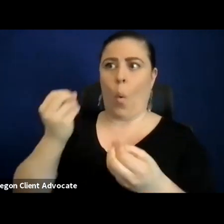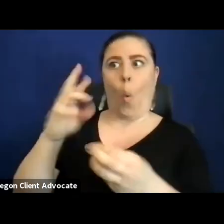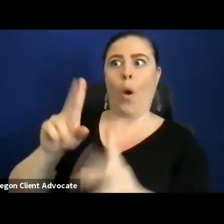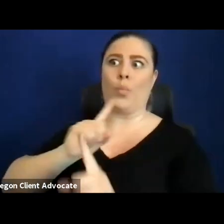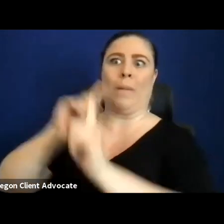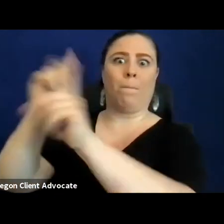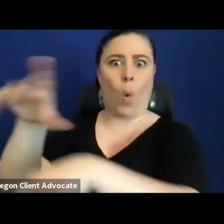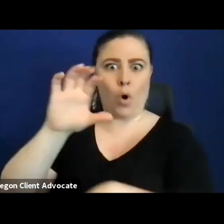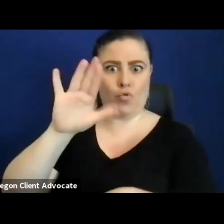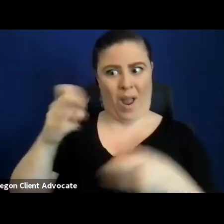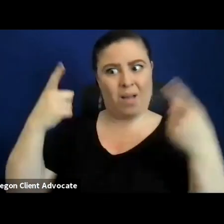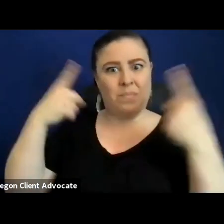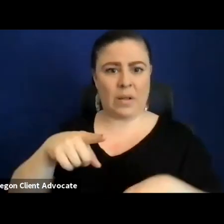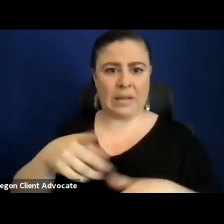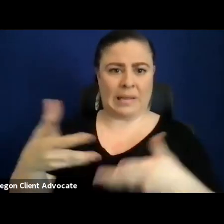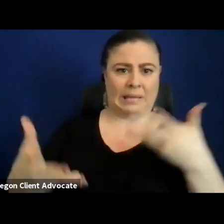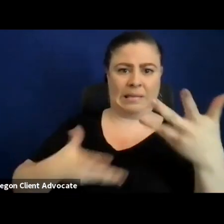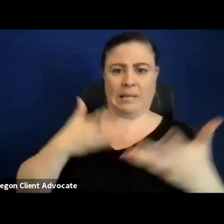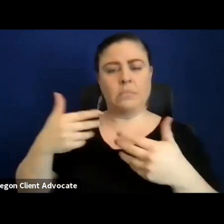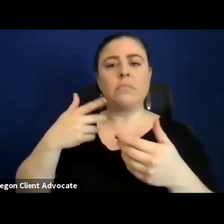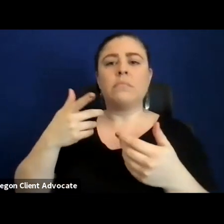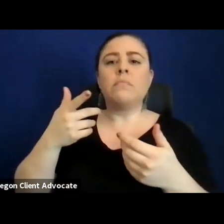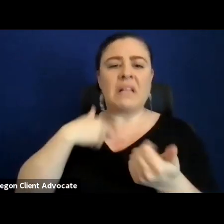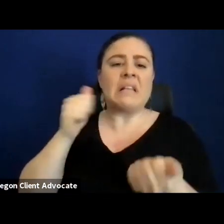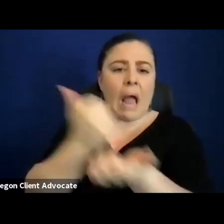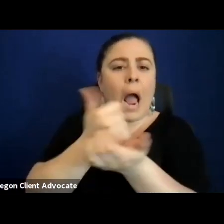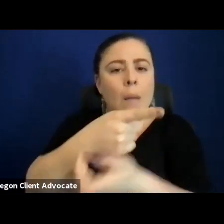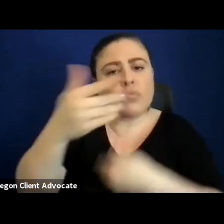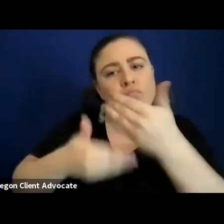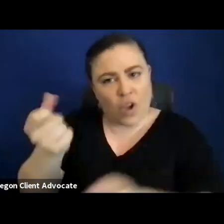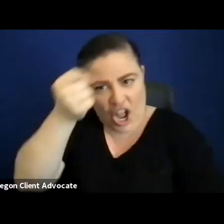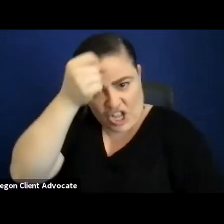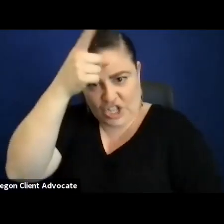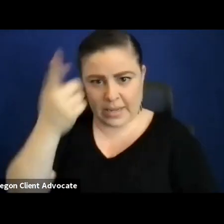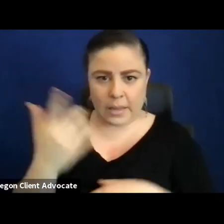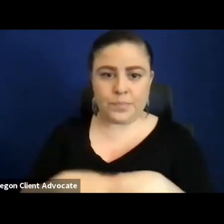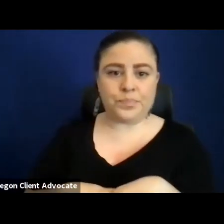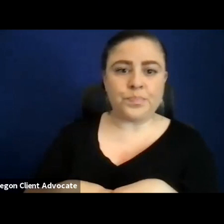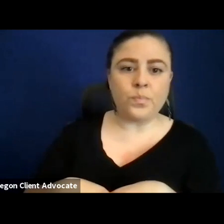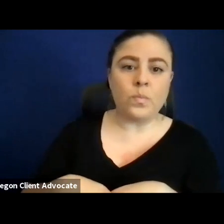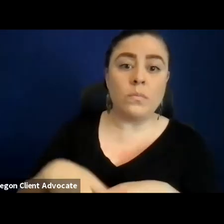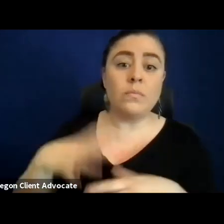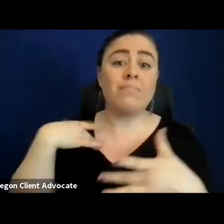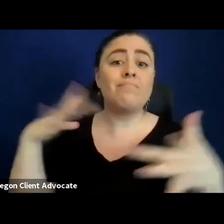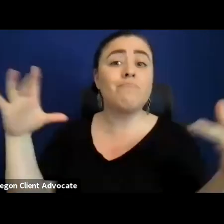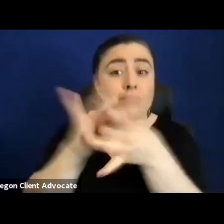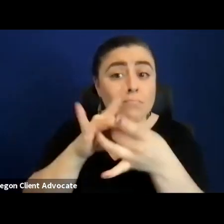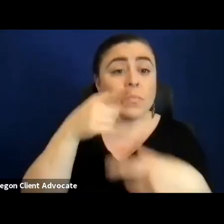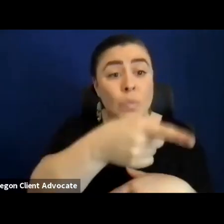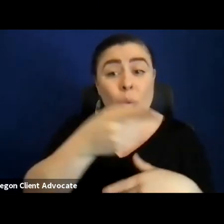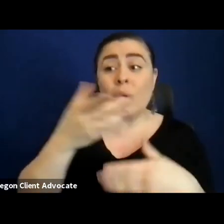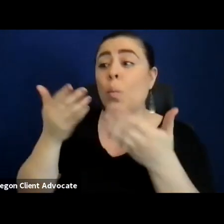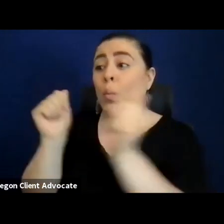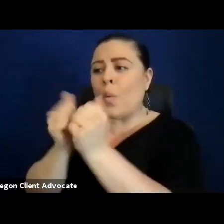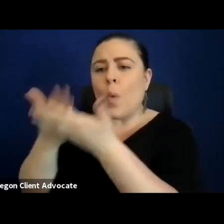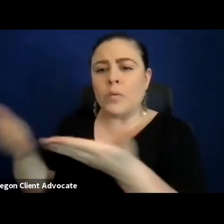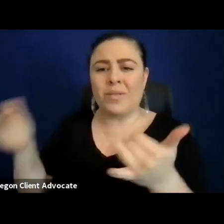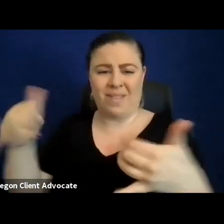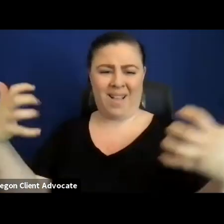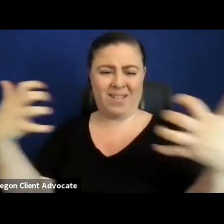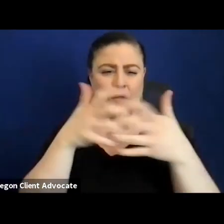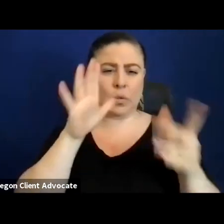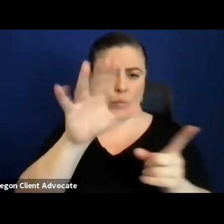Getting paperwork. If you get the paperwork or you report that a crime has happened, I can help you with the proceedings just to make sure that you